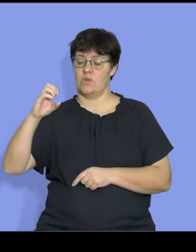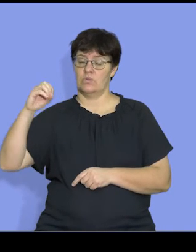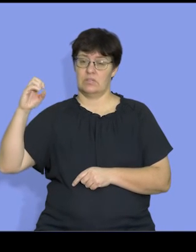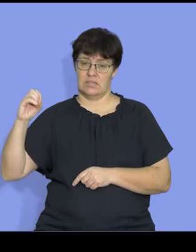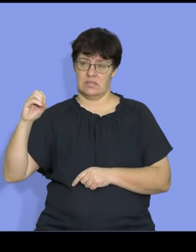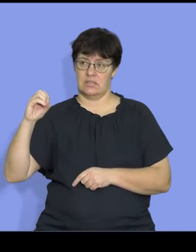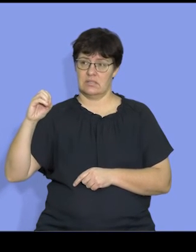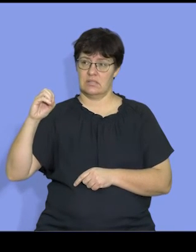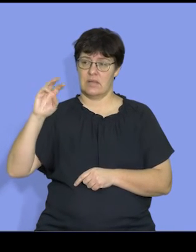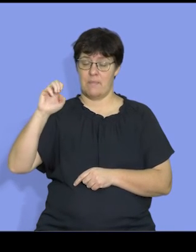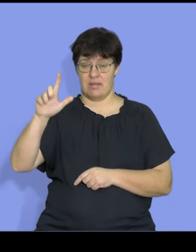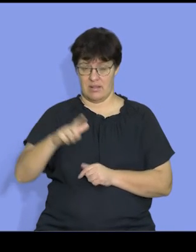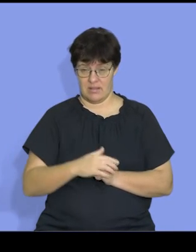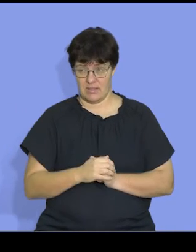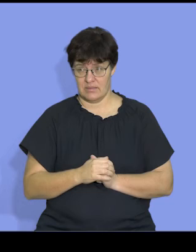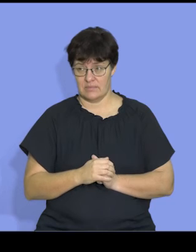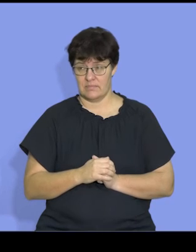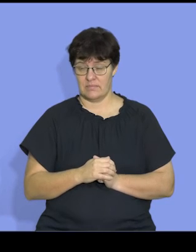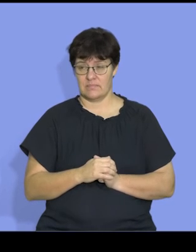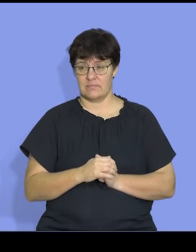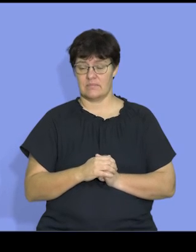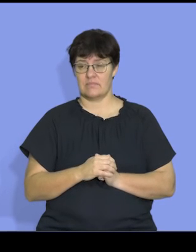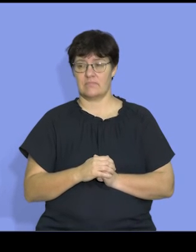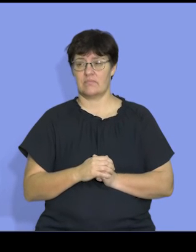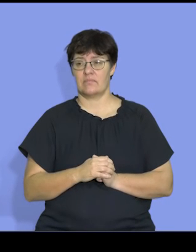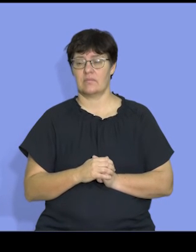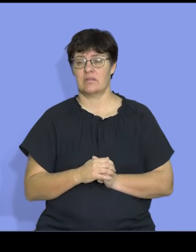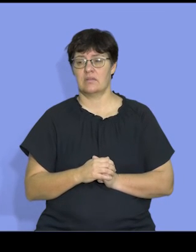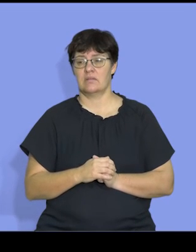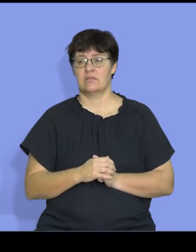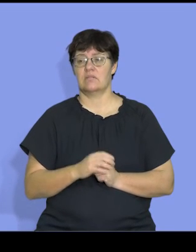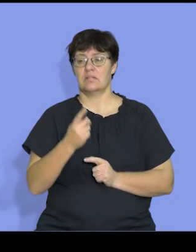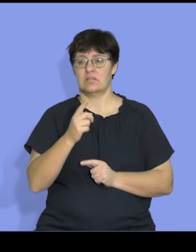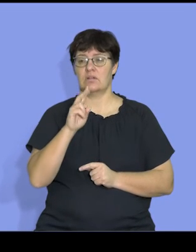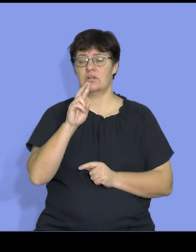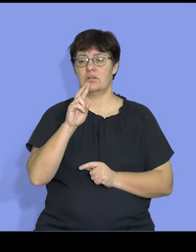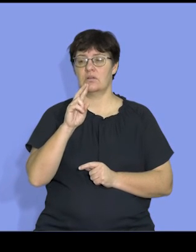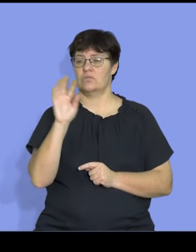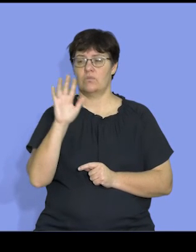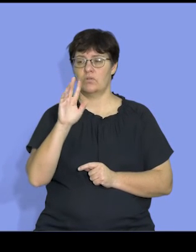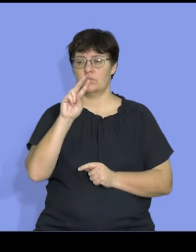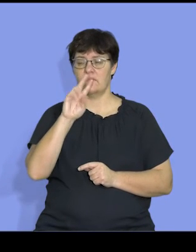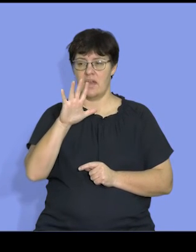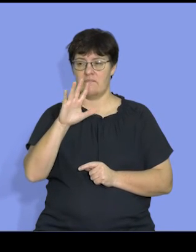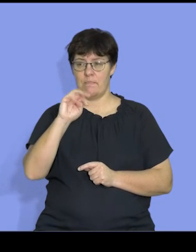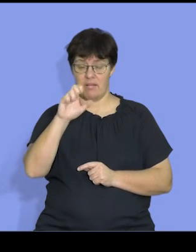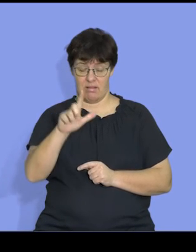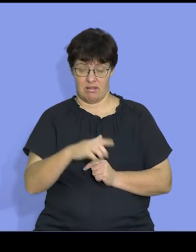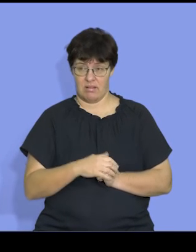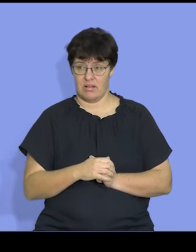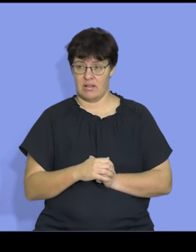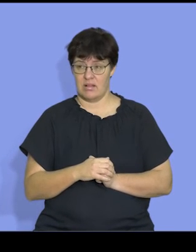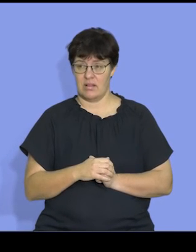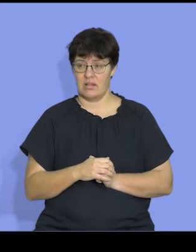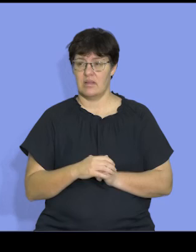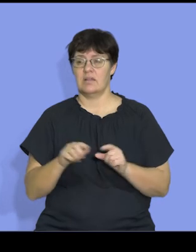cubic milliliters or cubic centimeters, right? So that volume is 25 mils, all right? Which